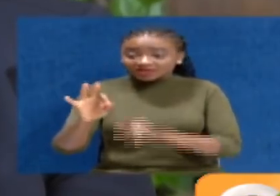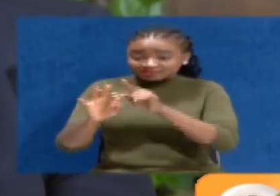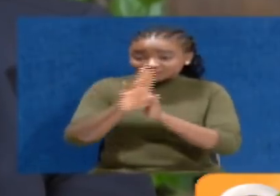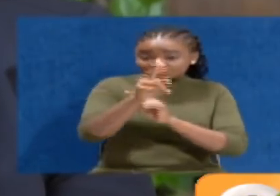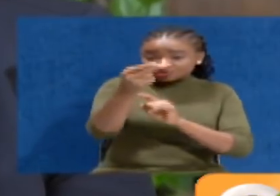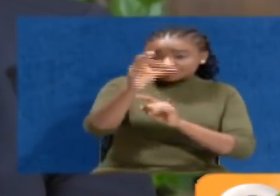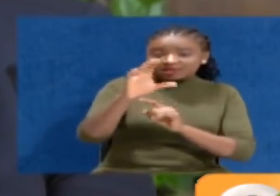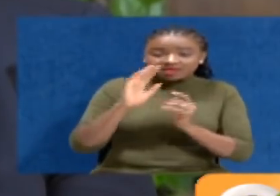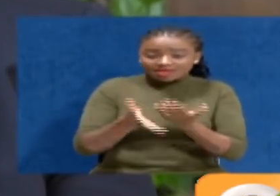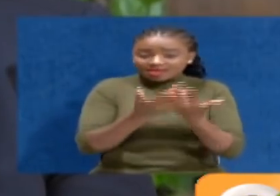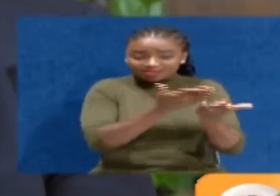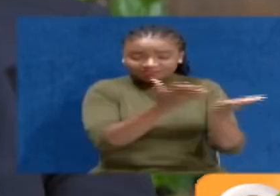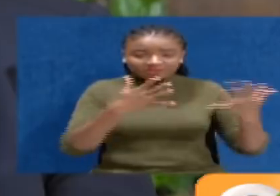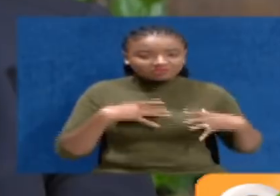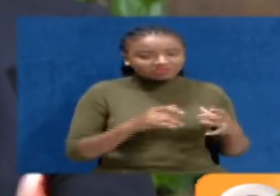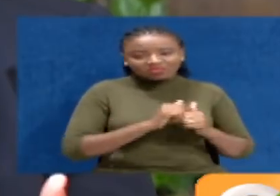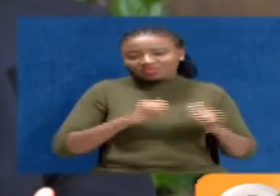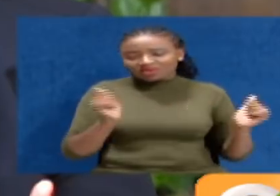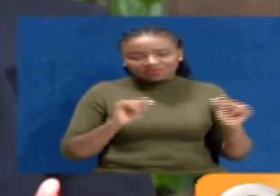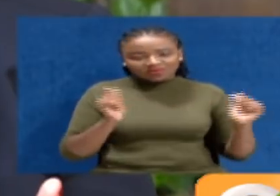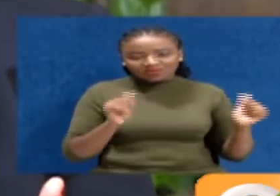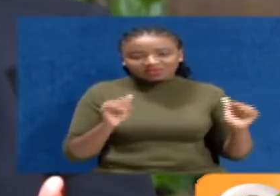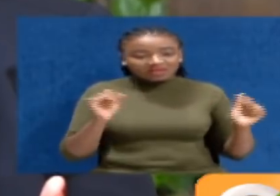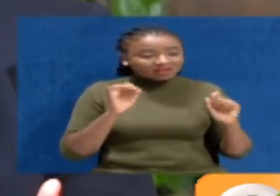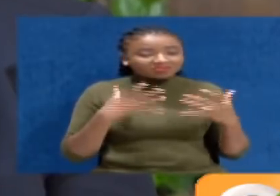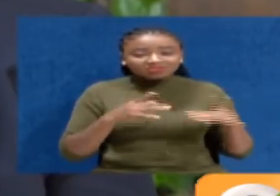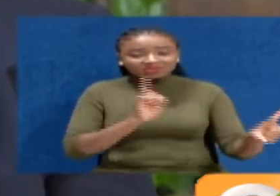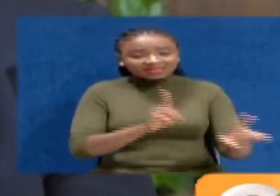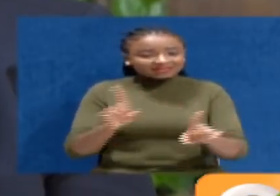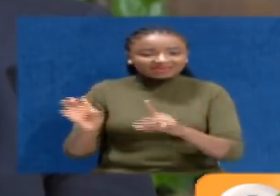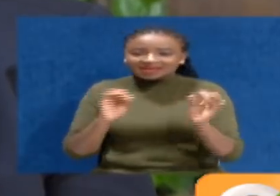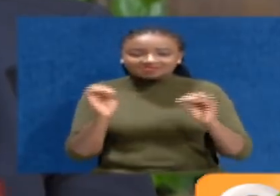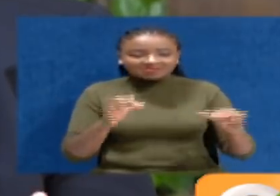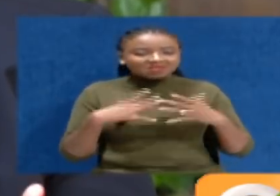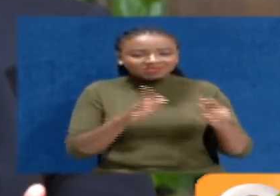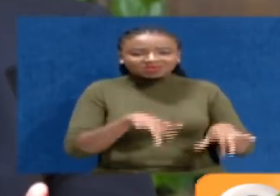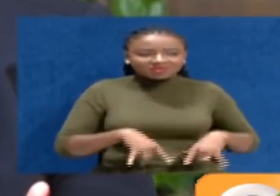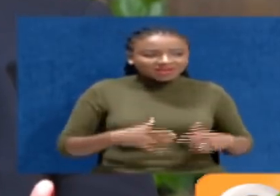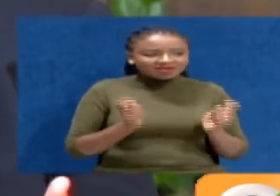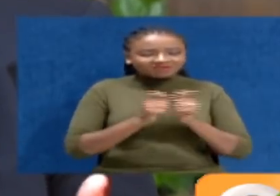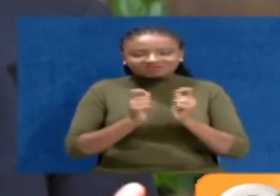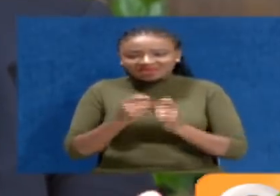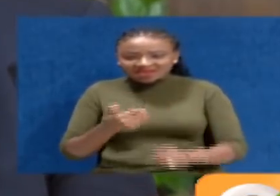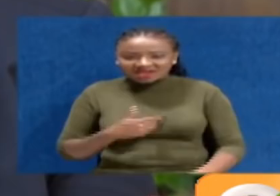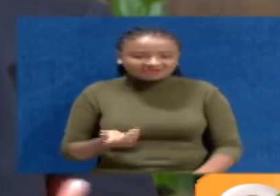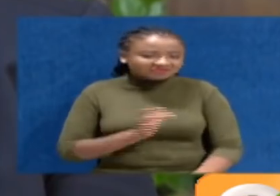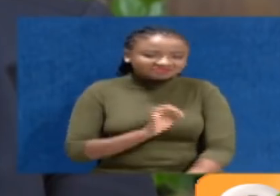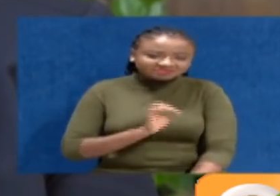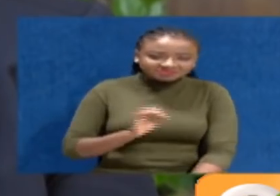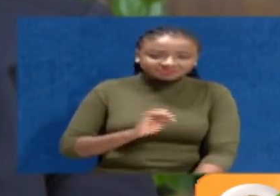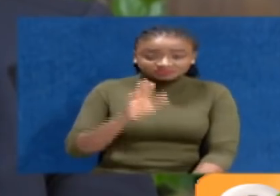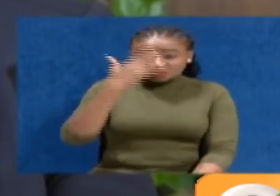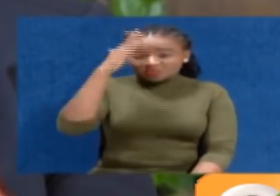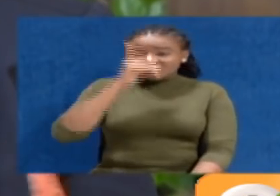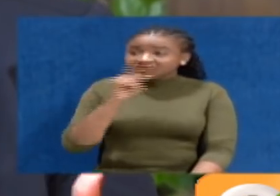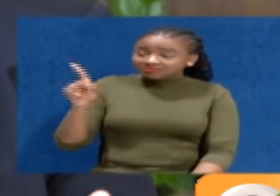patients who cannot afford their treatment, and we will not be losing patients the way we are losing patients. We will not have people living in pain and suffering. So, as you